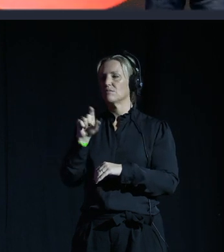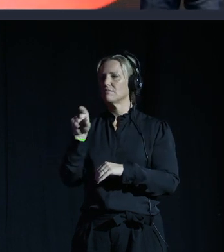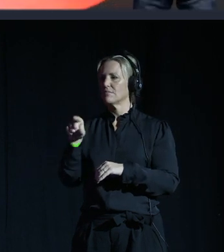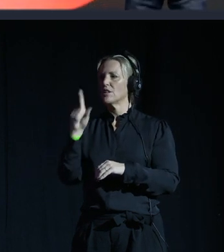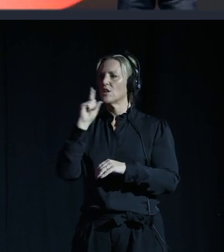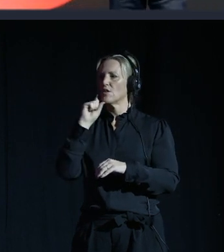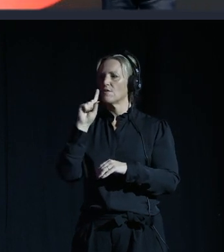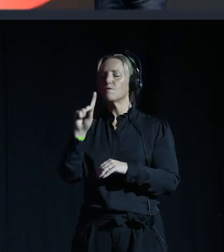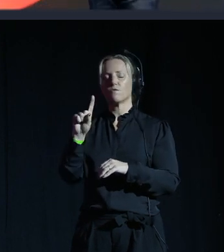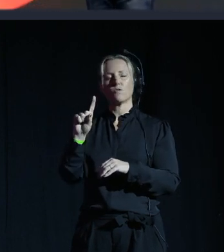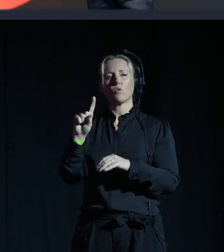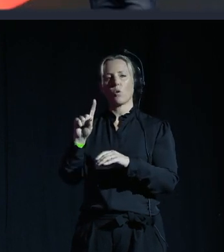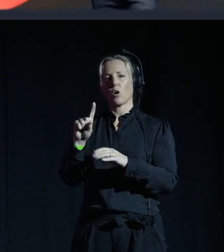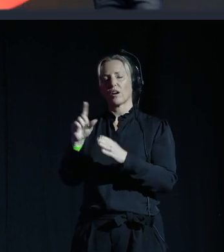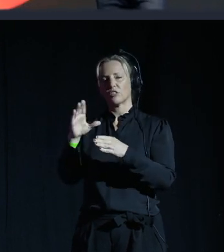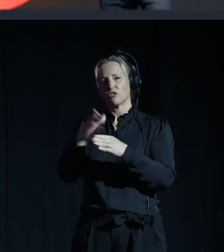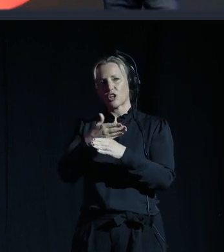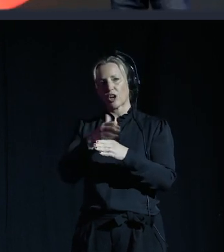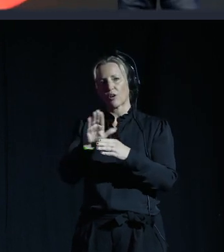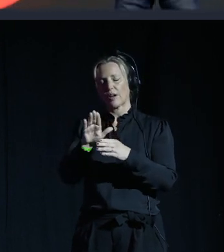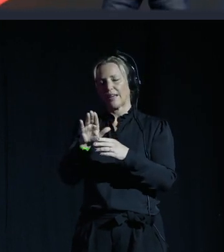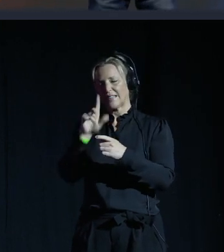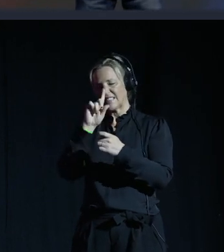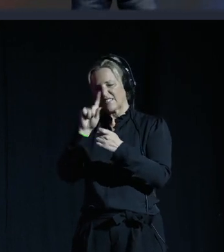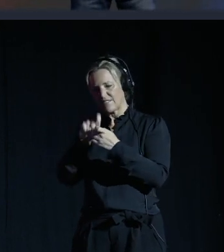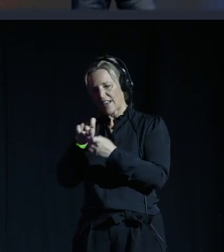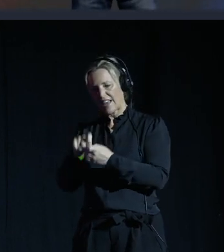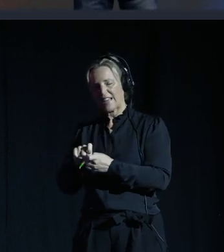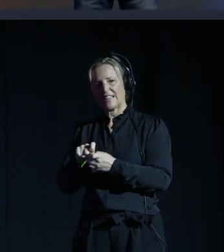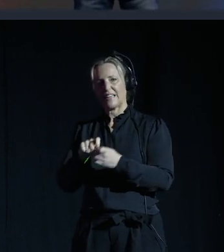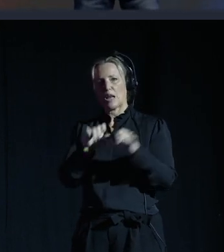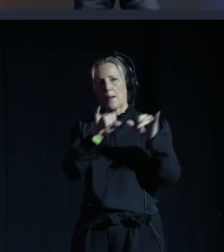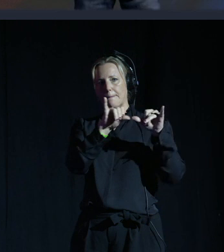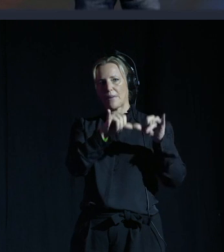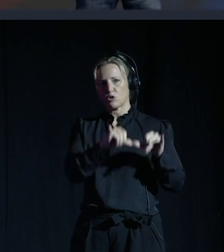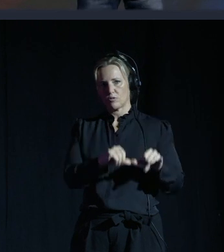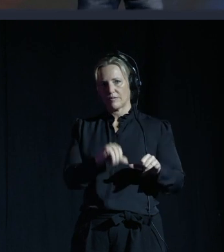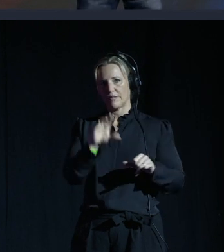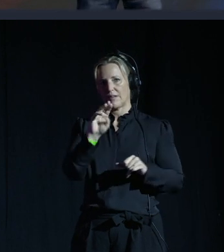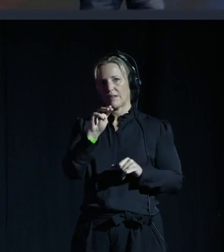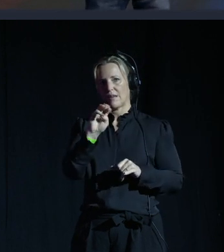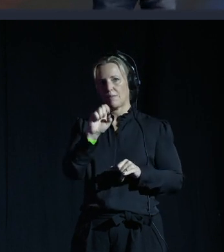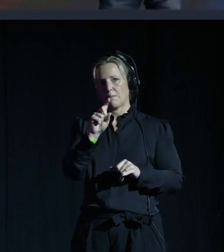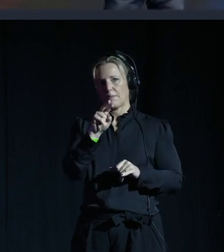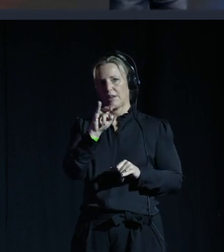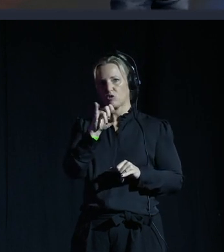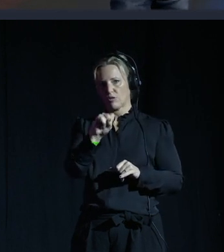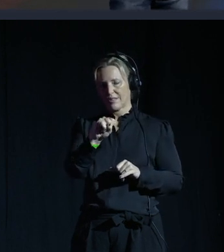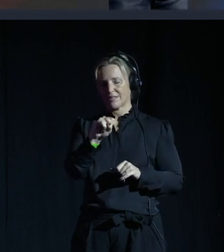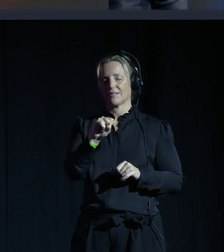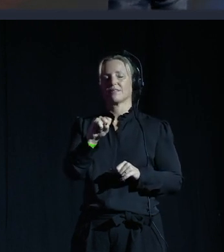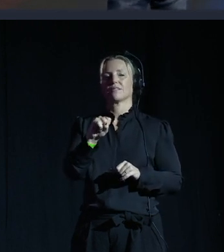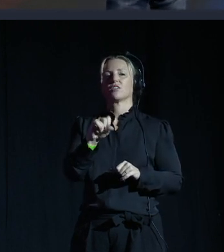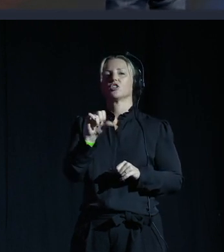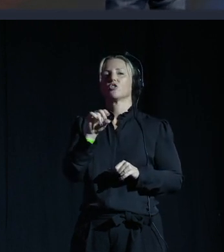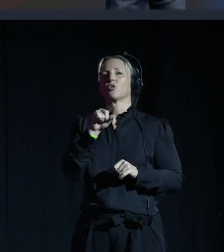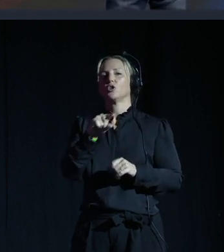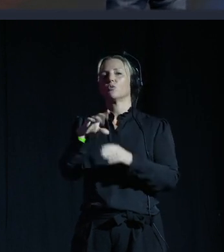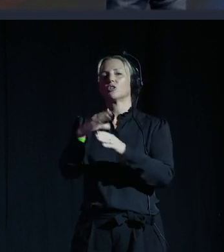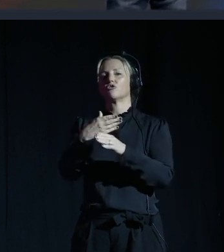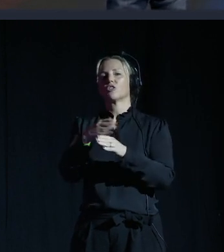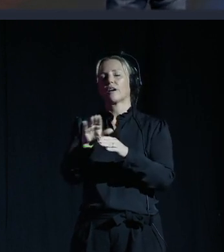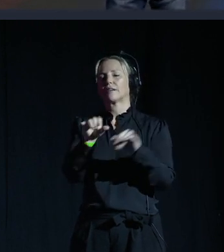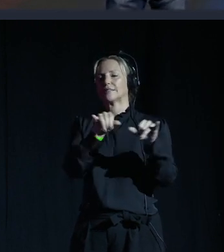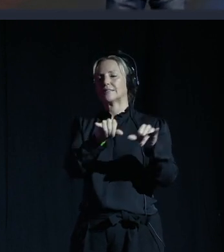and defining metrics. It really makes it a lot easier for your teams to share same definitions, same code